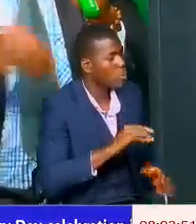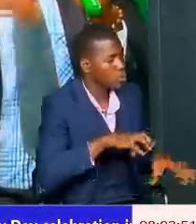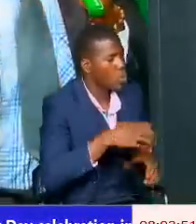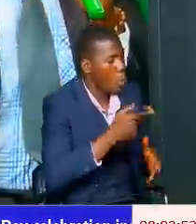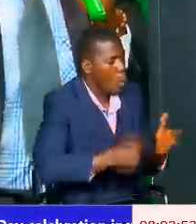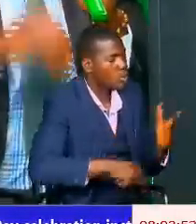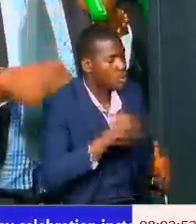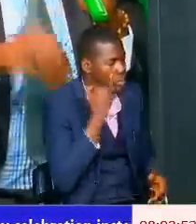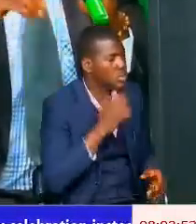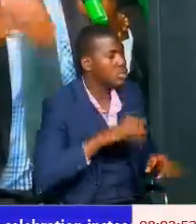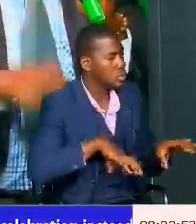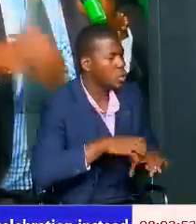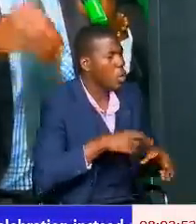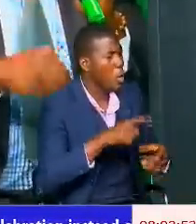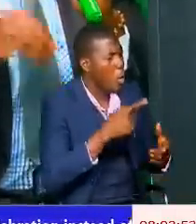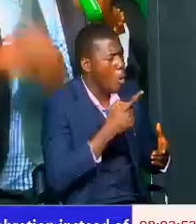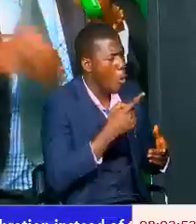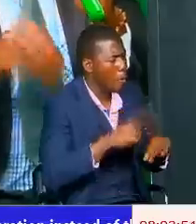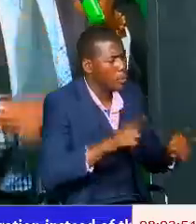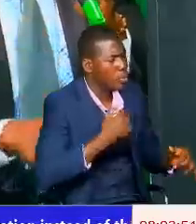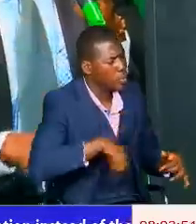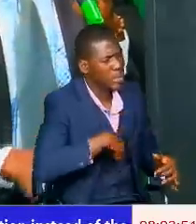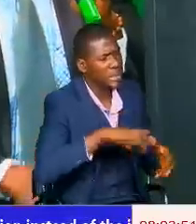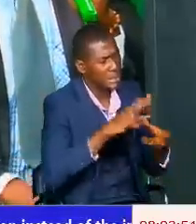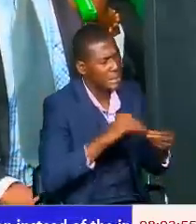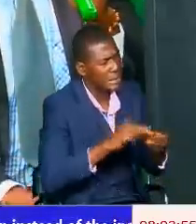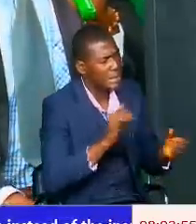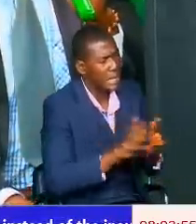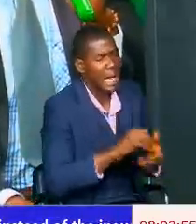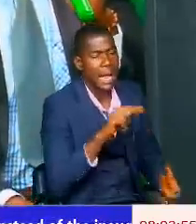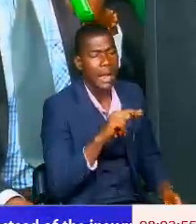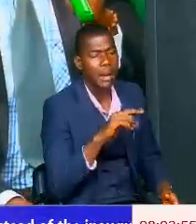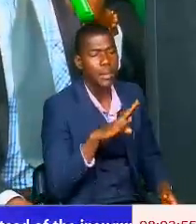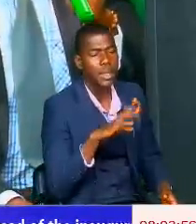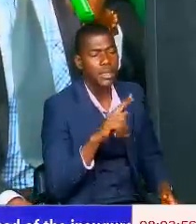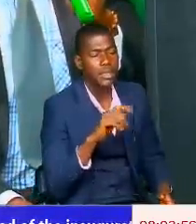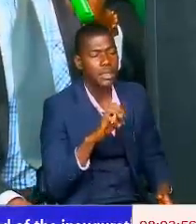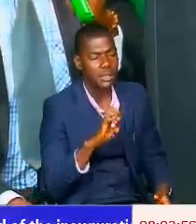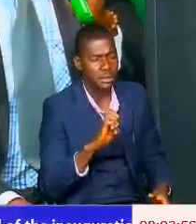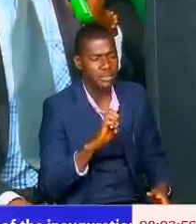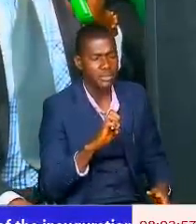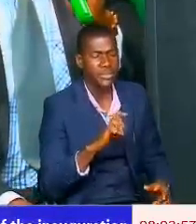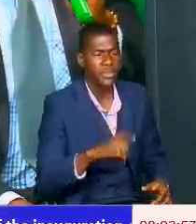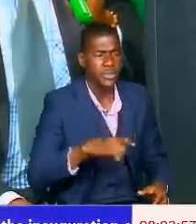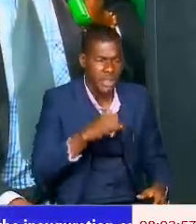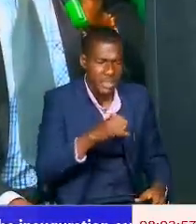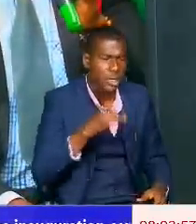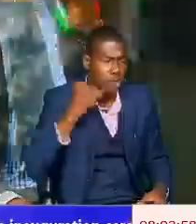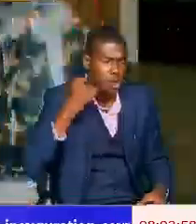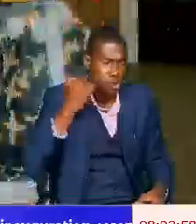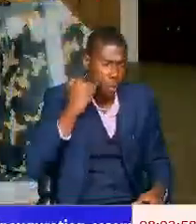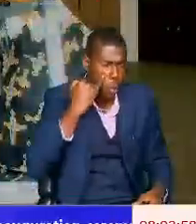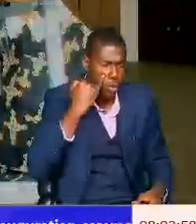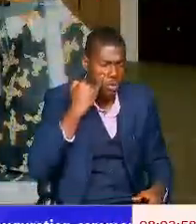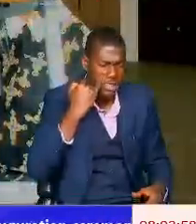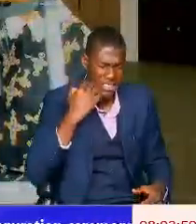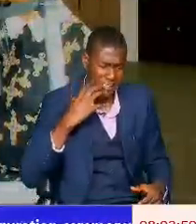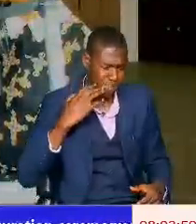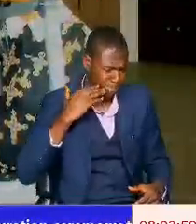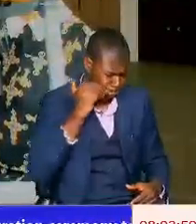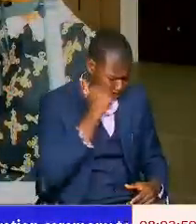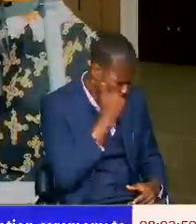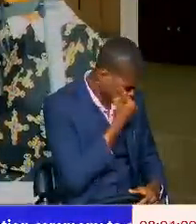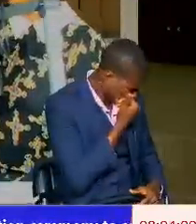say MBT it don't reach where they supposed shame. I agree with you for that one. Make you give her the microphone